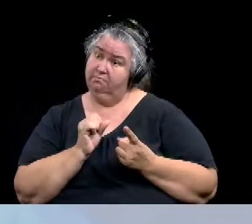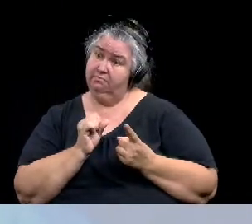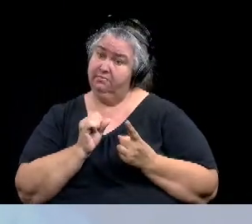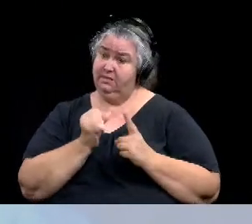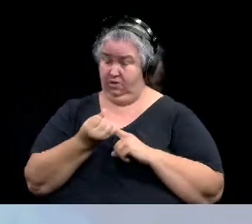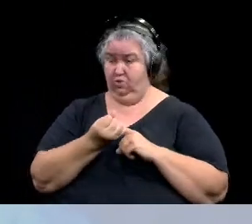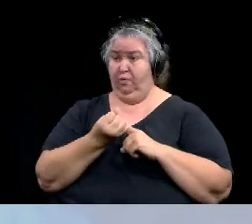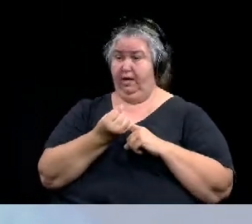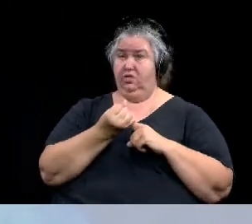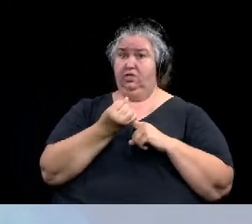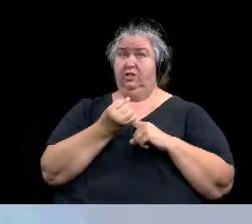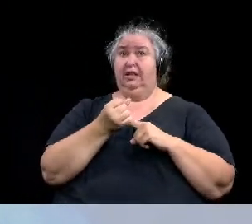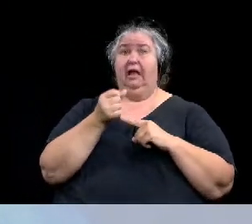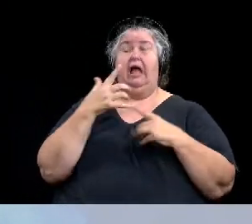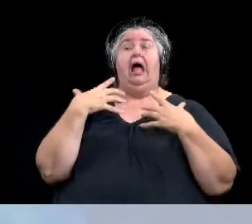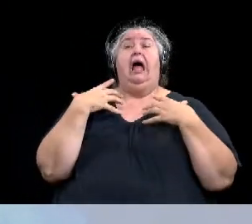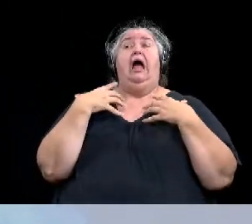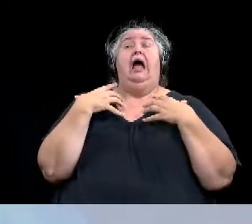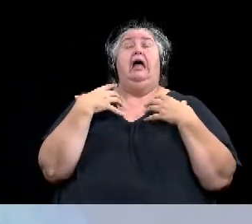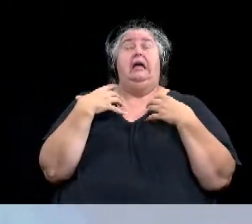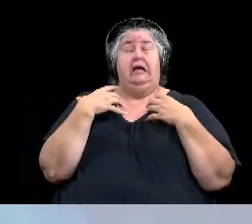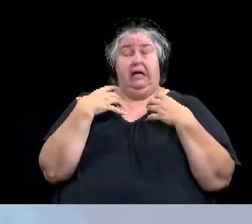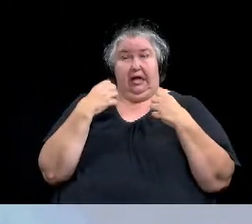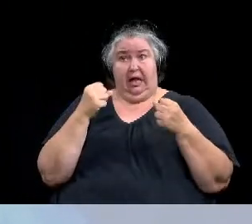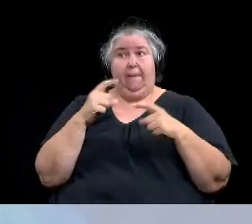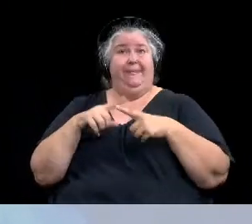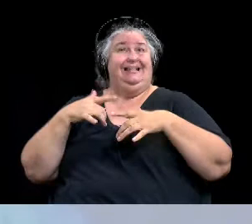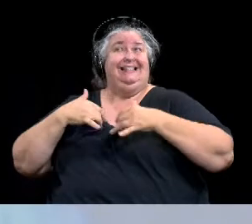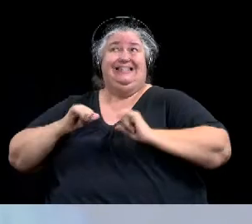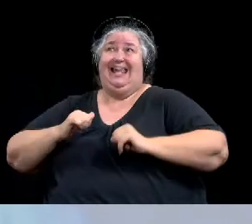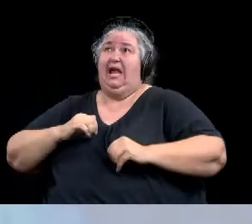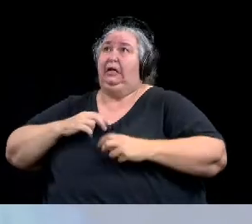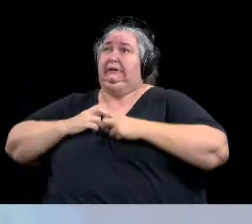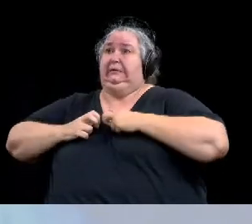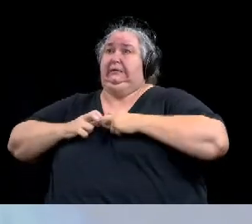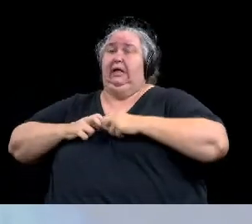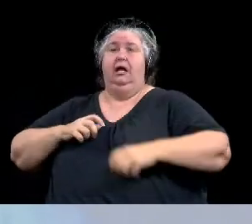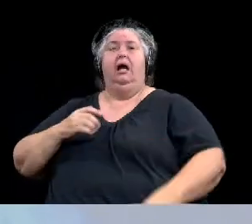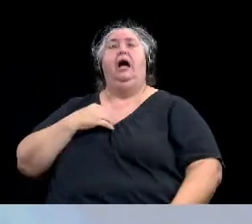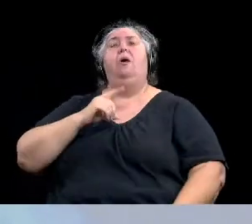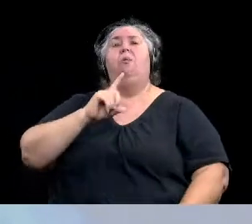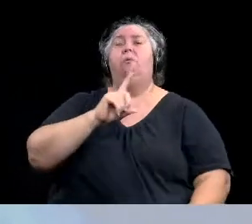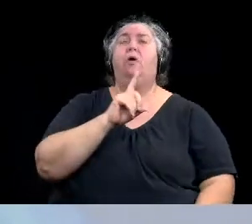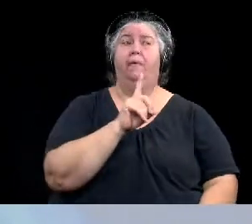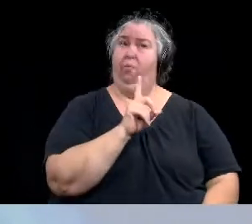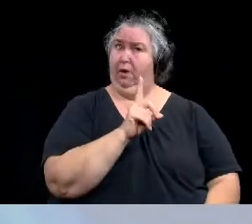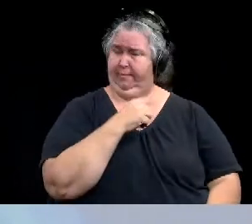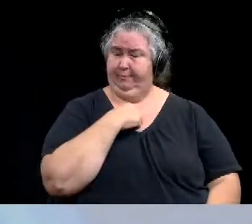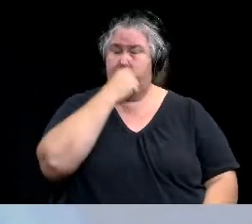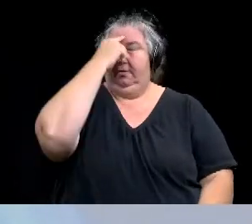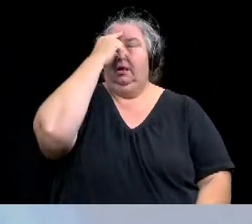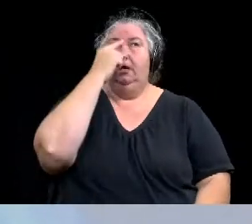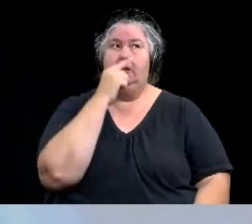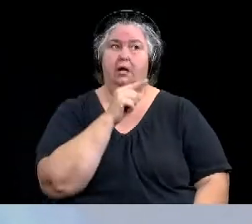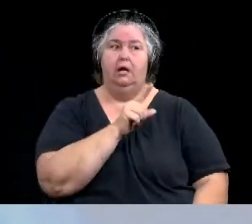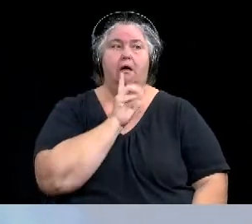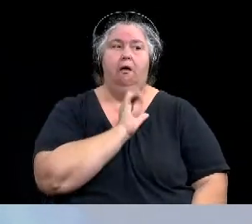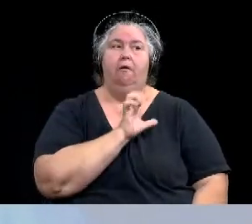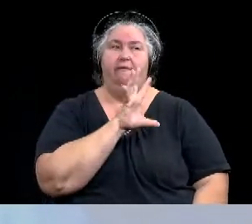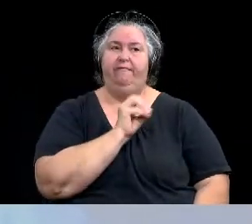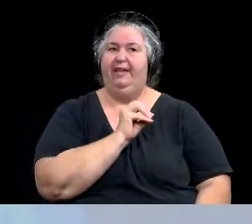disease. One patient comes to mind in particular who was in his 50s and had no medical problems whatsoever before he contracted